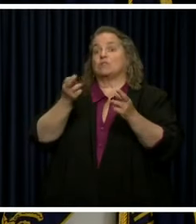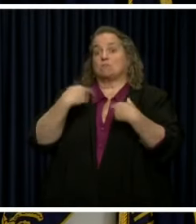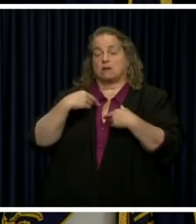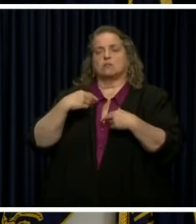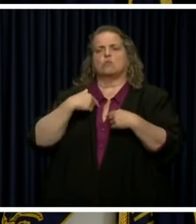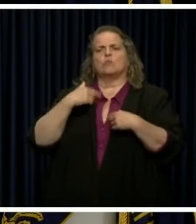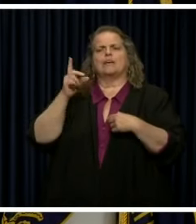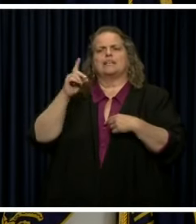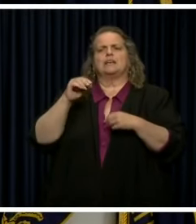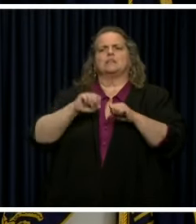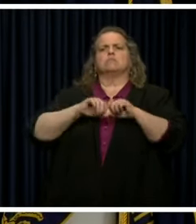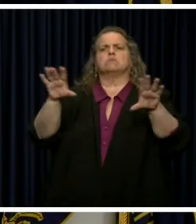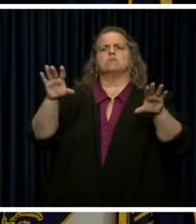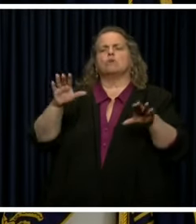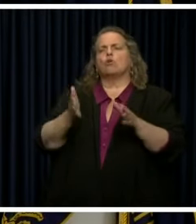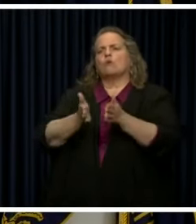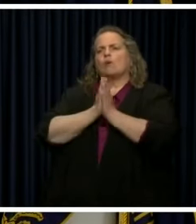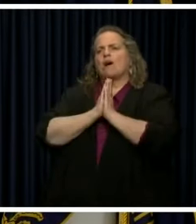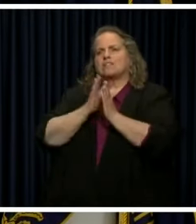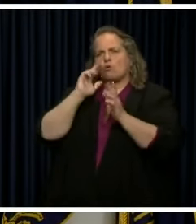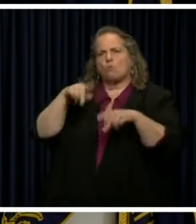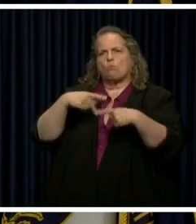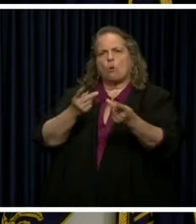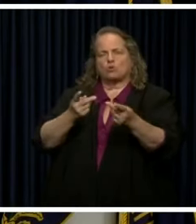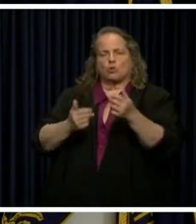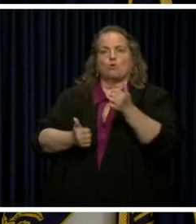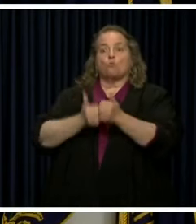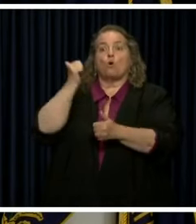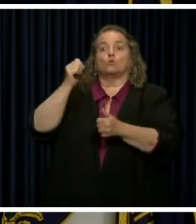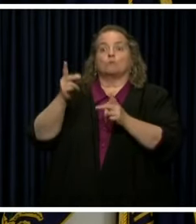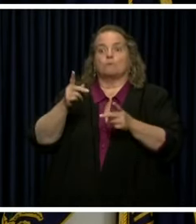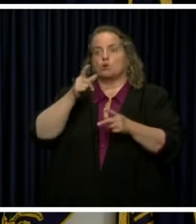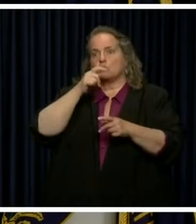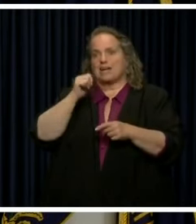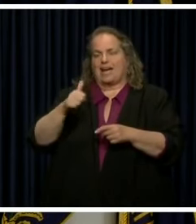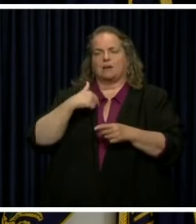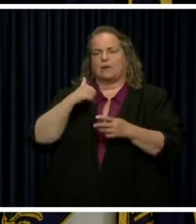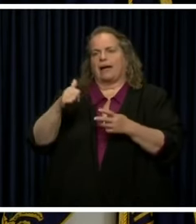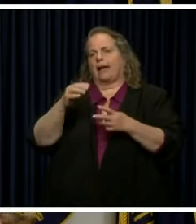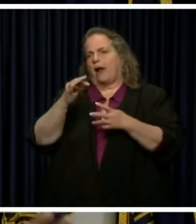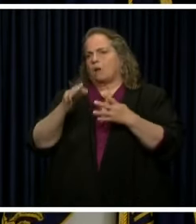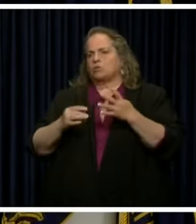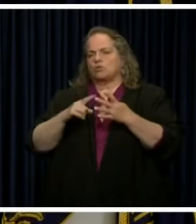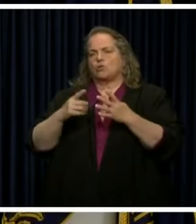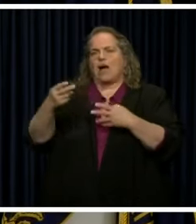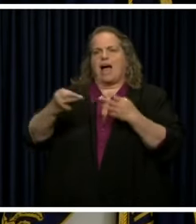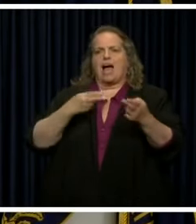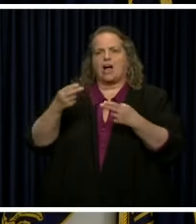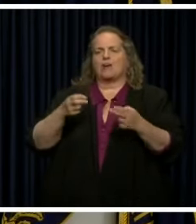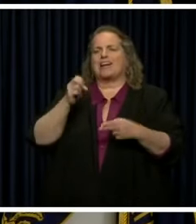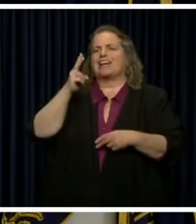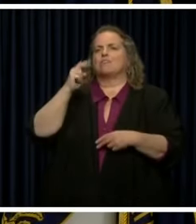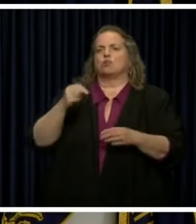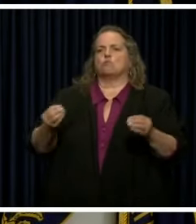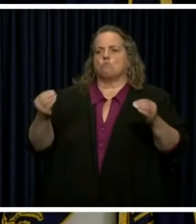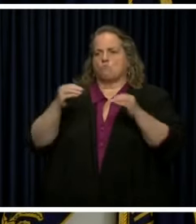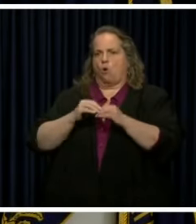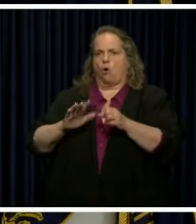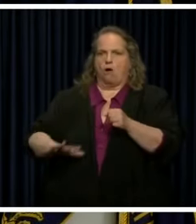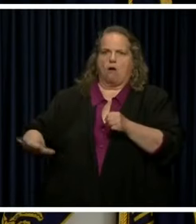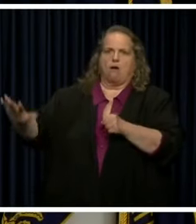RFP, which will be the majority in. It gives us the option to hire even regionally